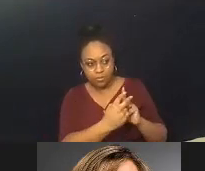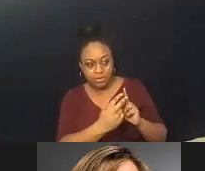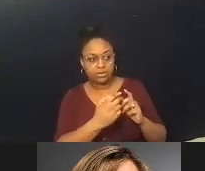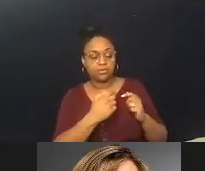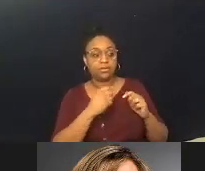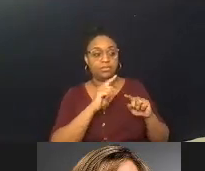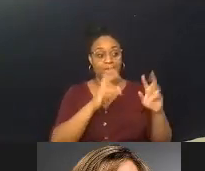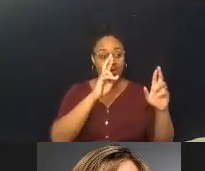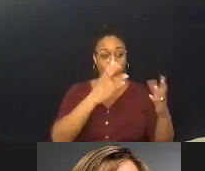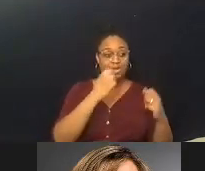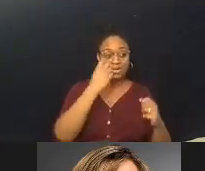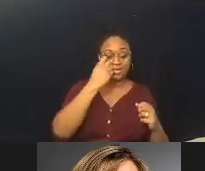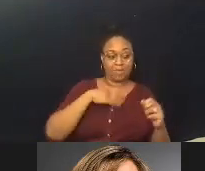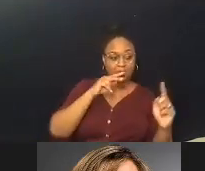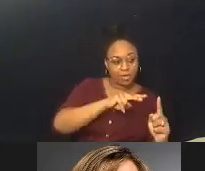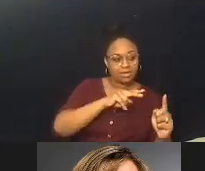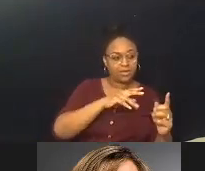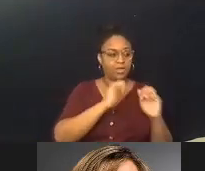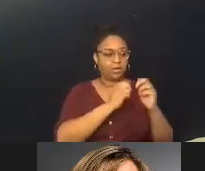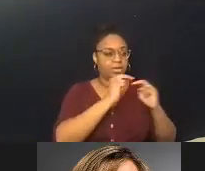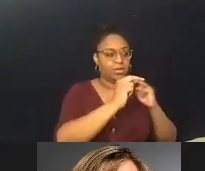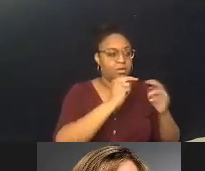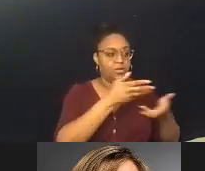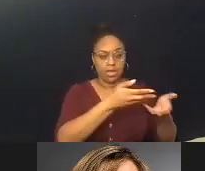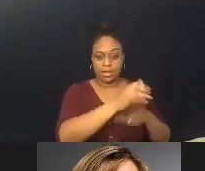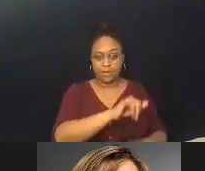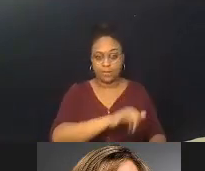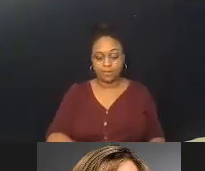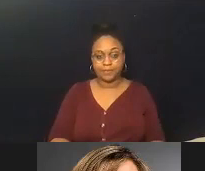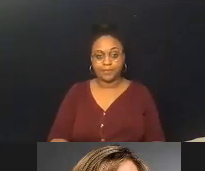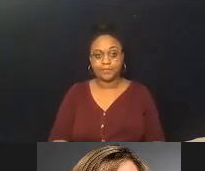to understand where I'm coming from. So how do we build that bridge?